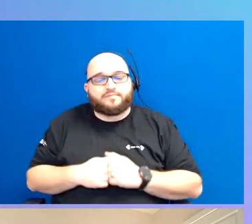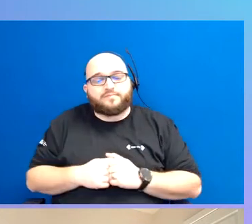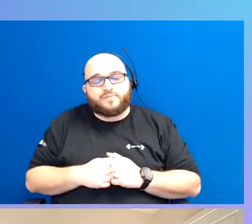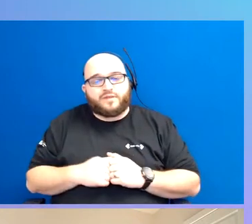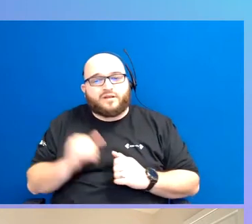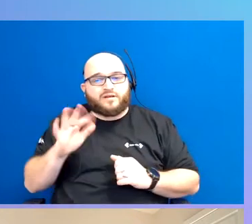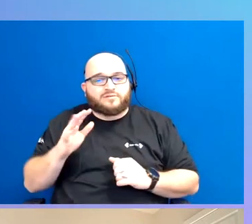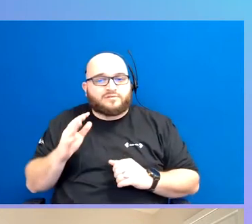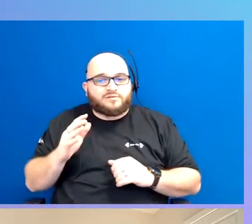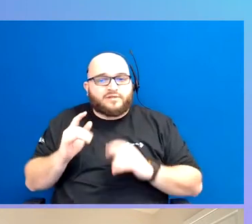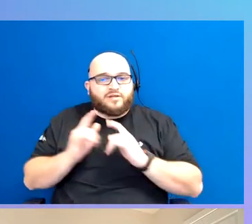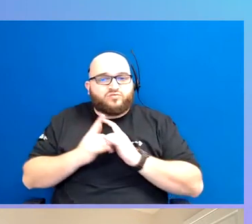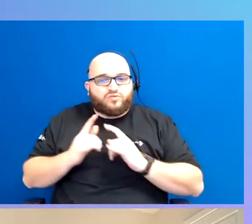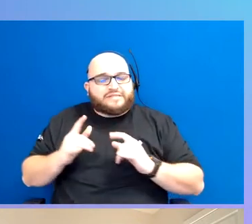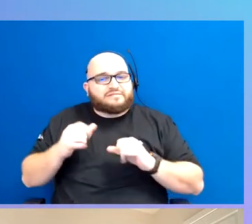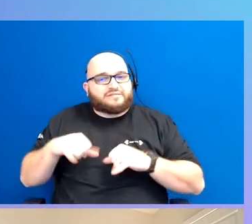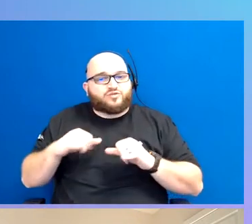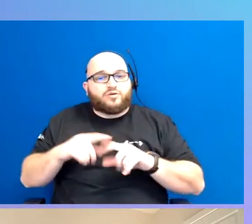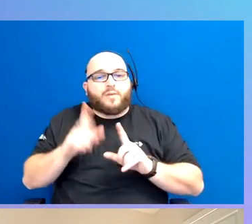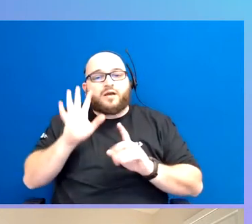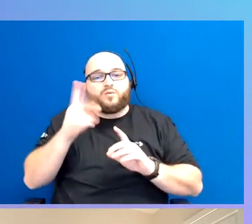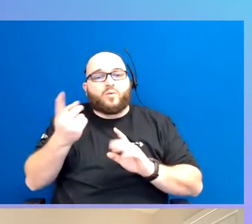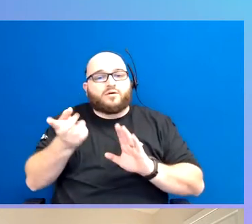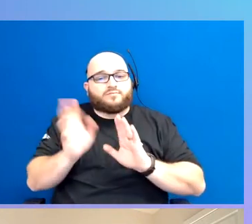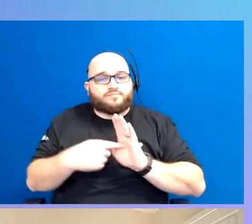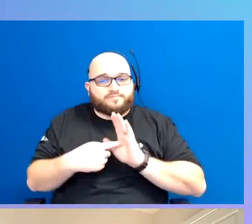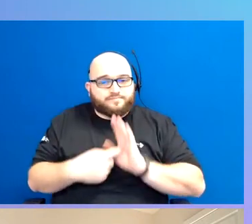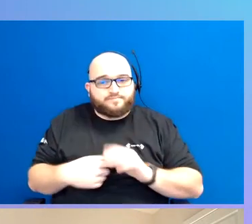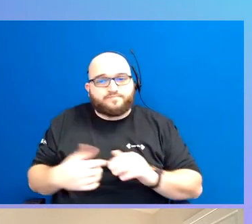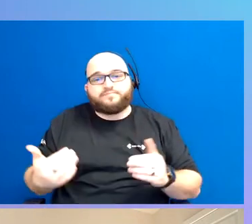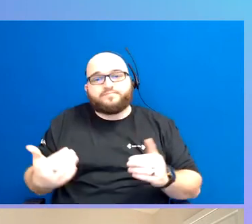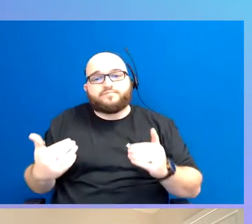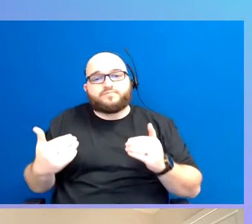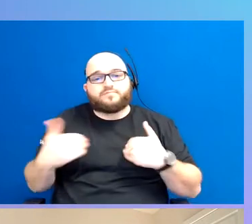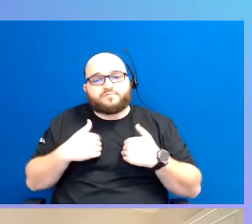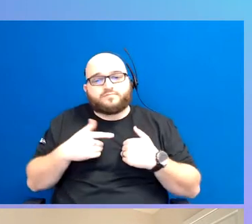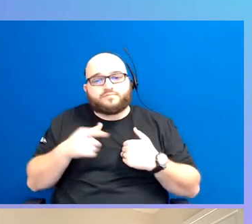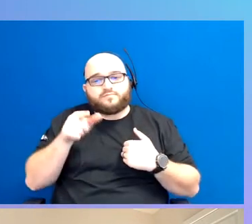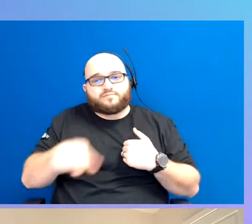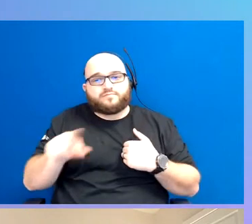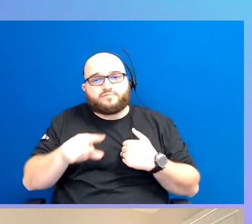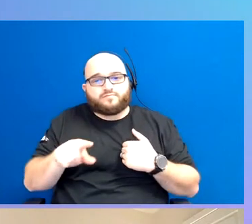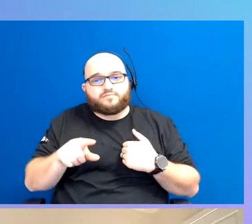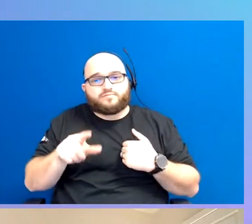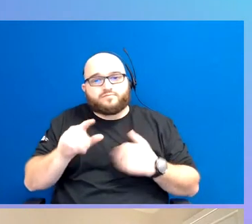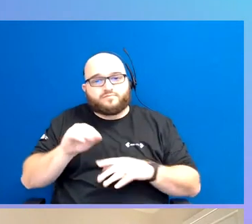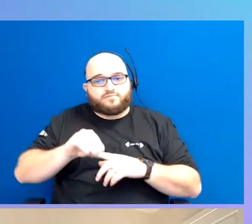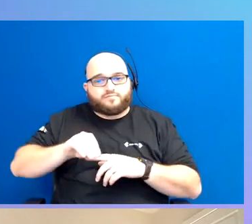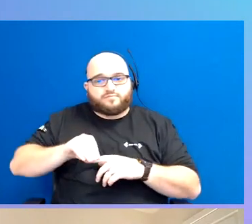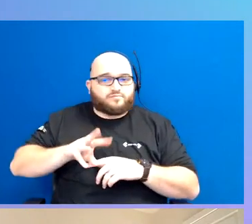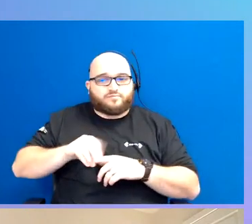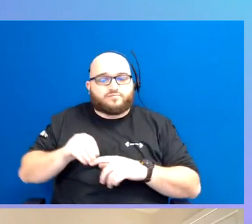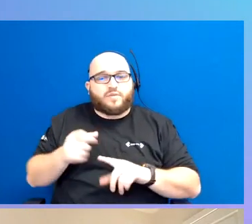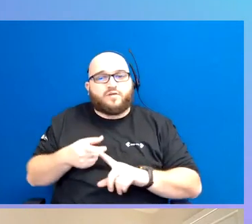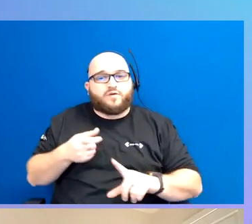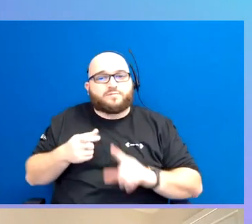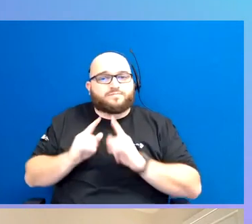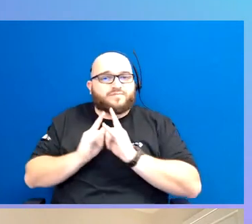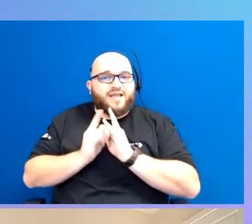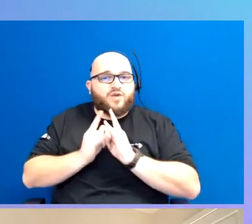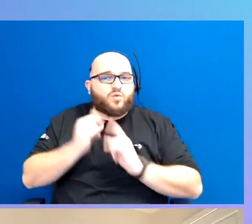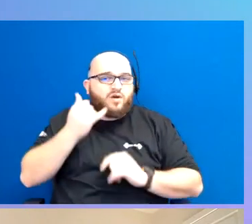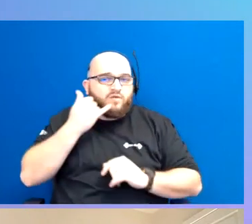now let's look at an example here. I have a screenshot from an Android